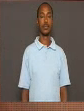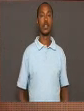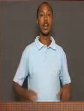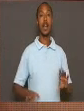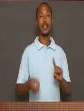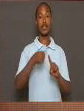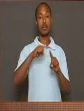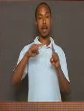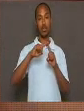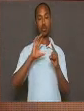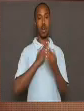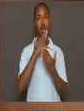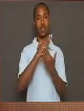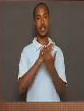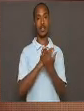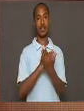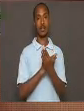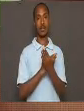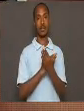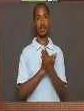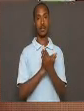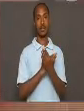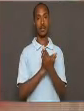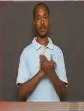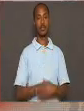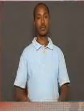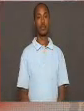Let's get back to our lesson.